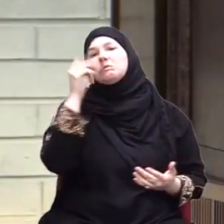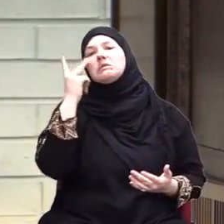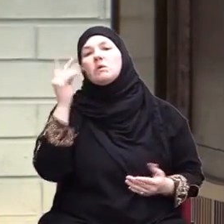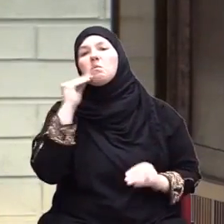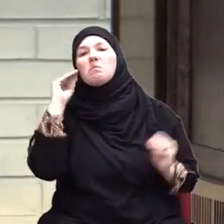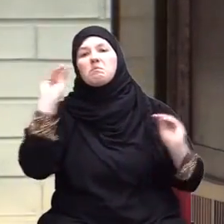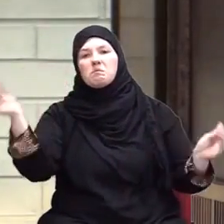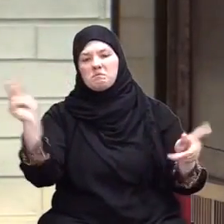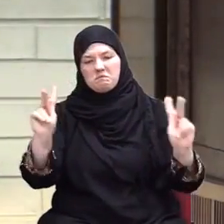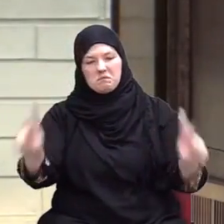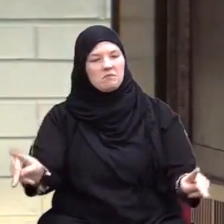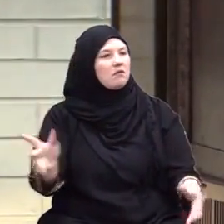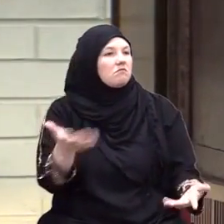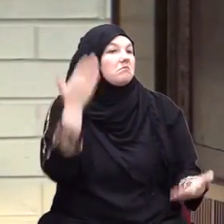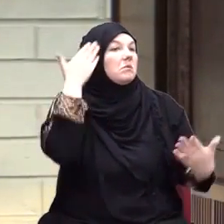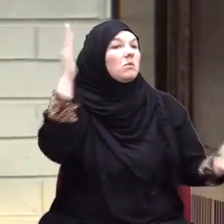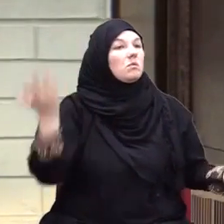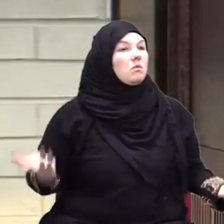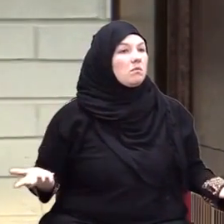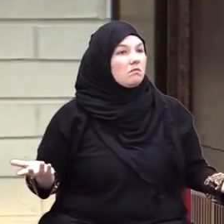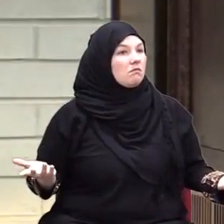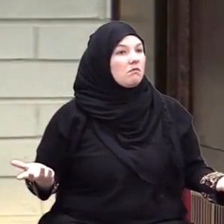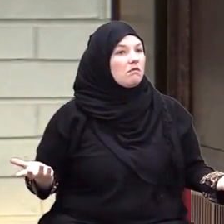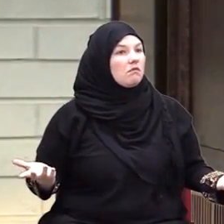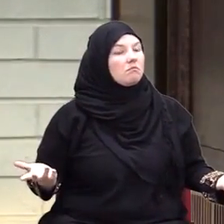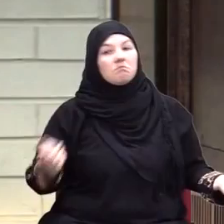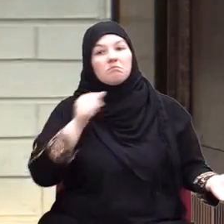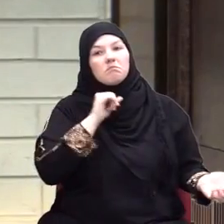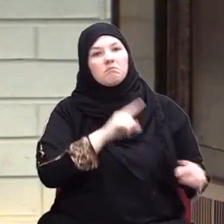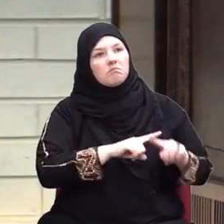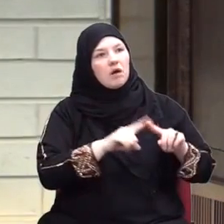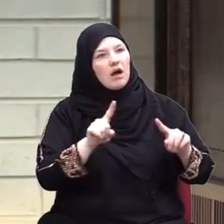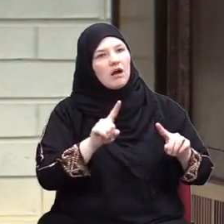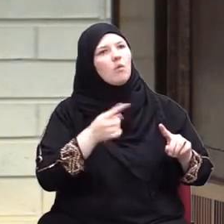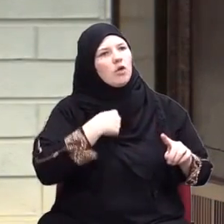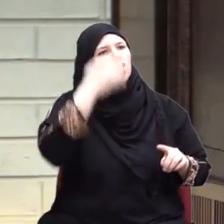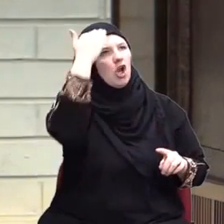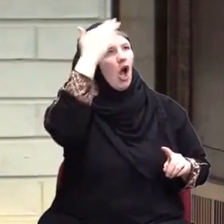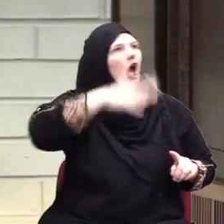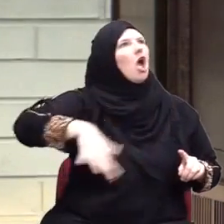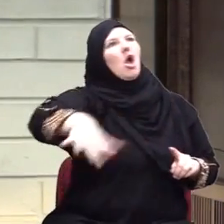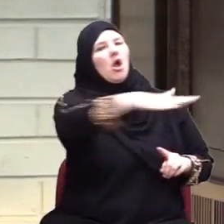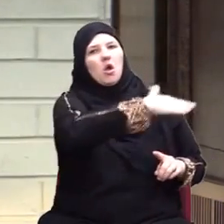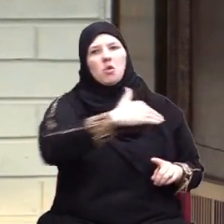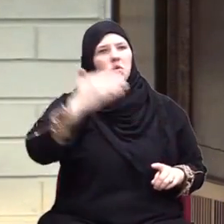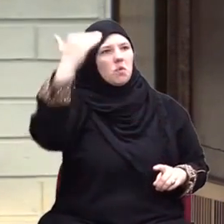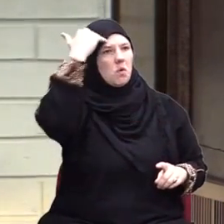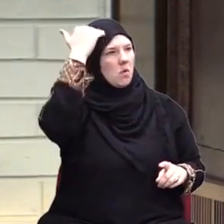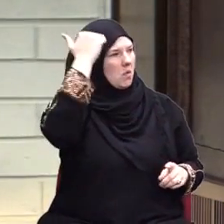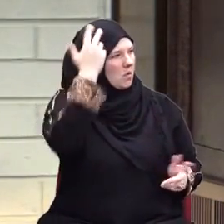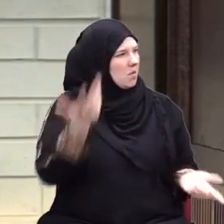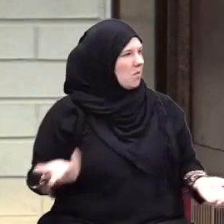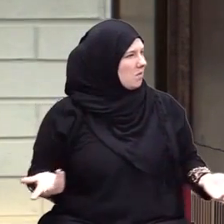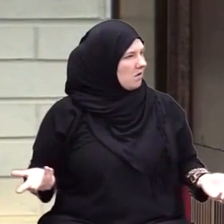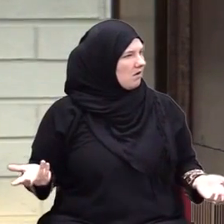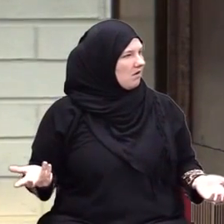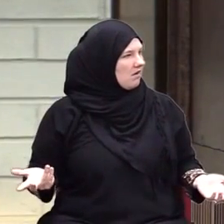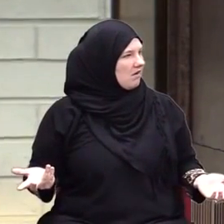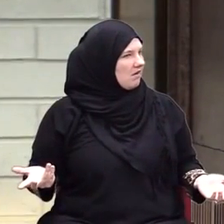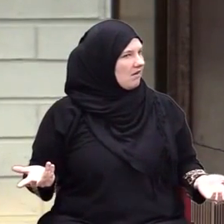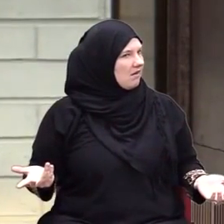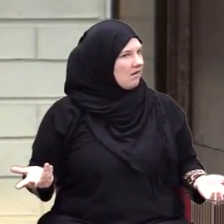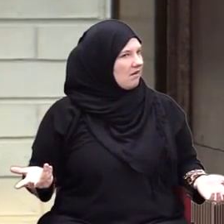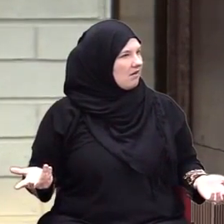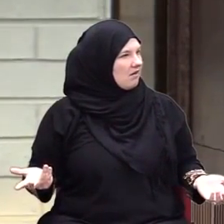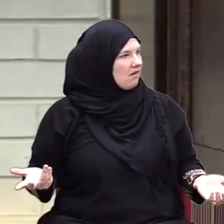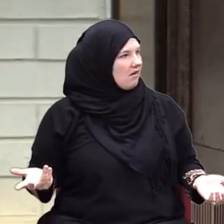ask about them and to offer them the help. And some of us may say, but I don't have help to offer.